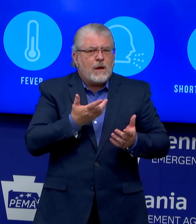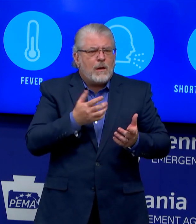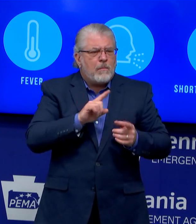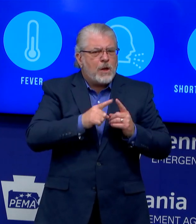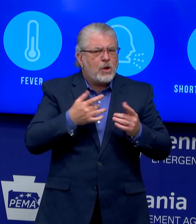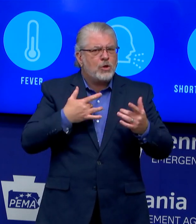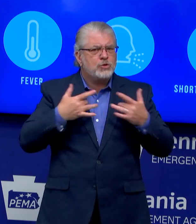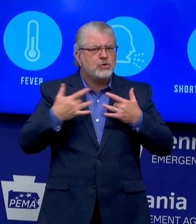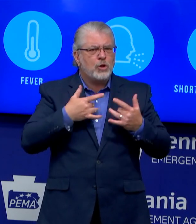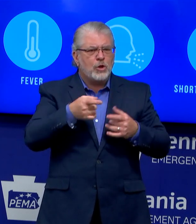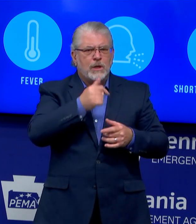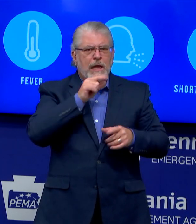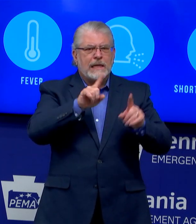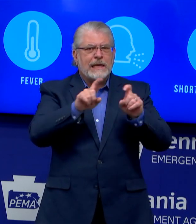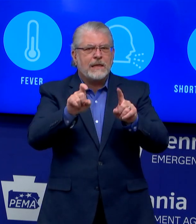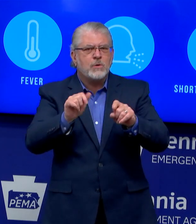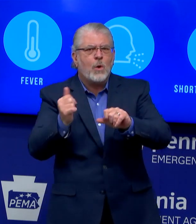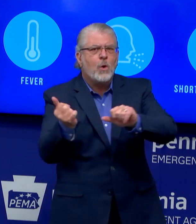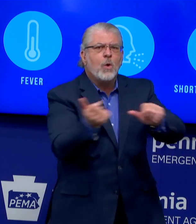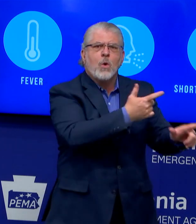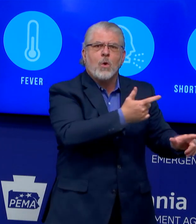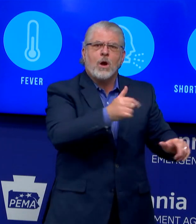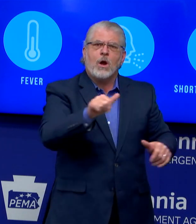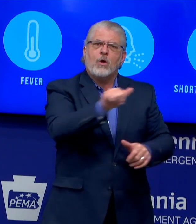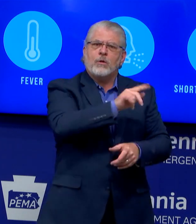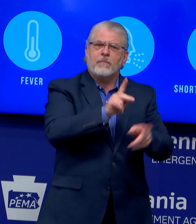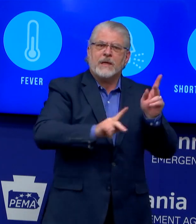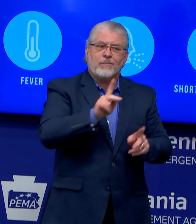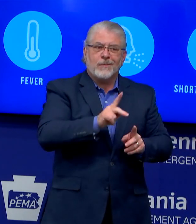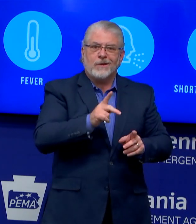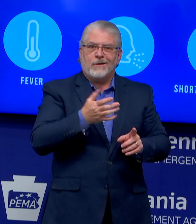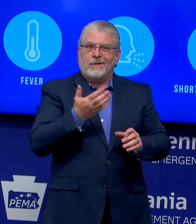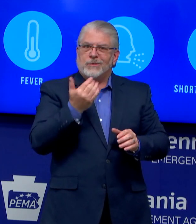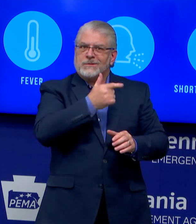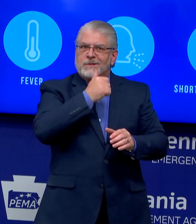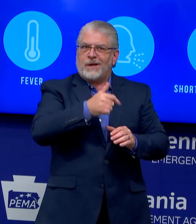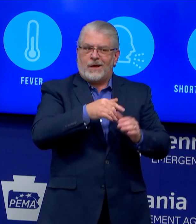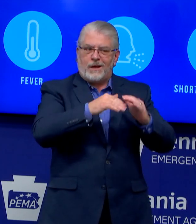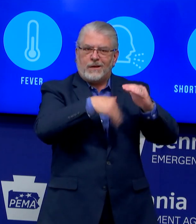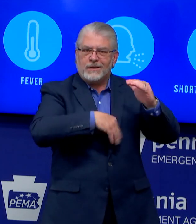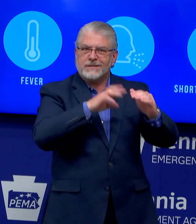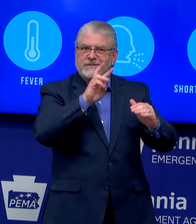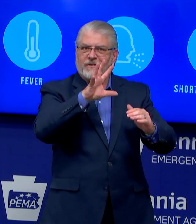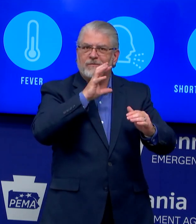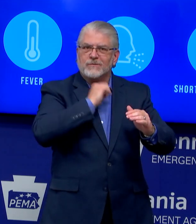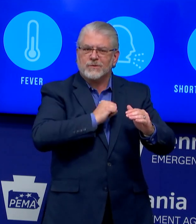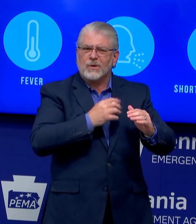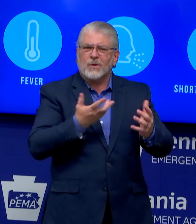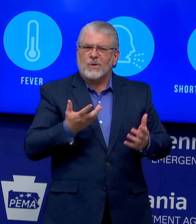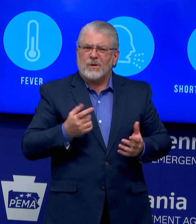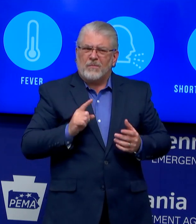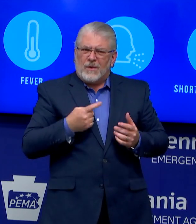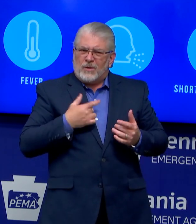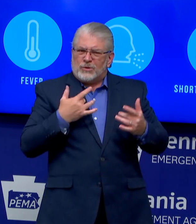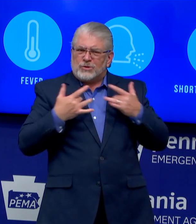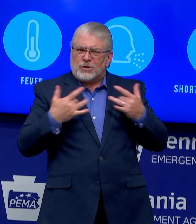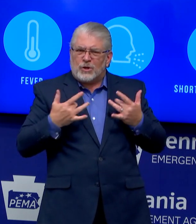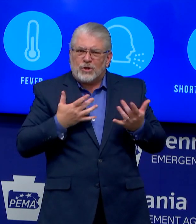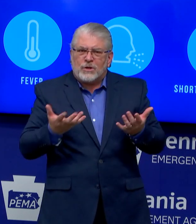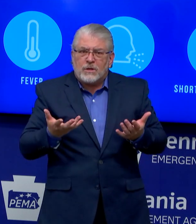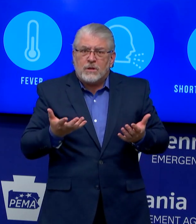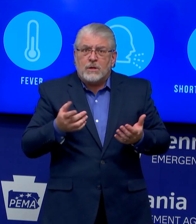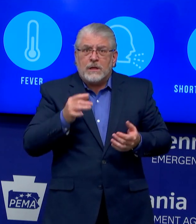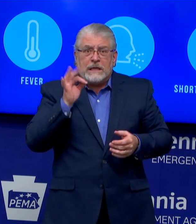of positive cases be counted? More specifically, will you count people who are assumed to have the virus but aren't tested? And how